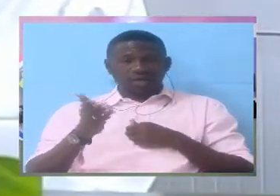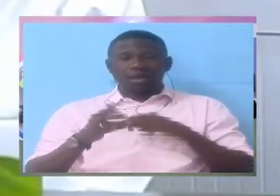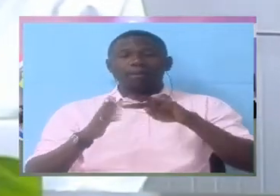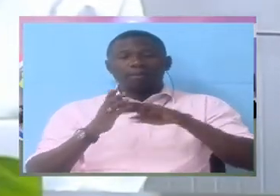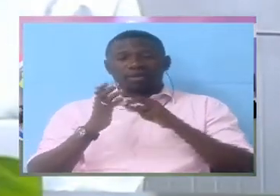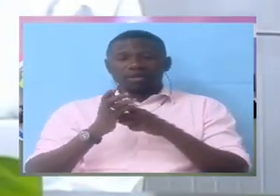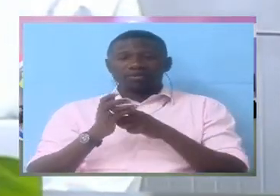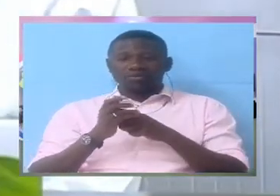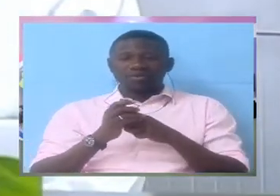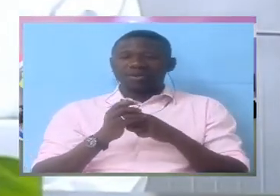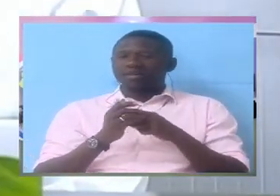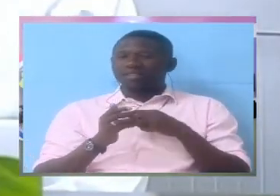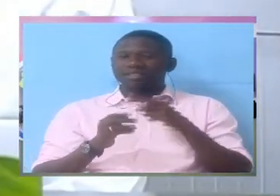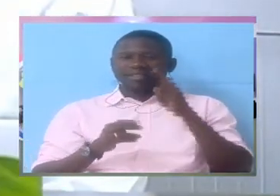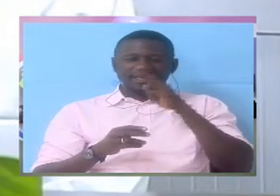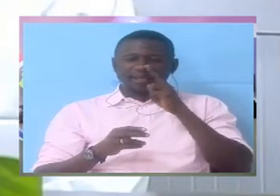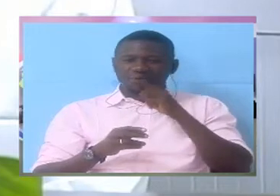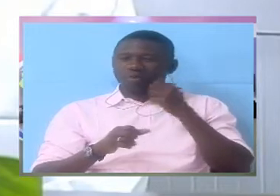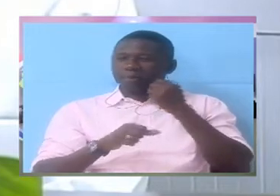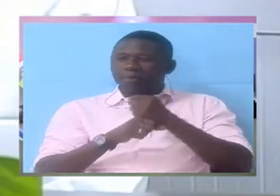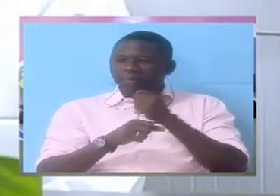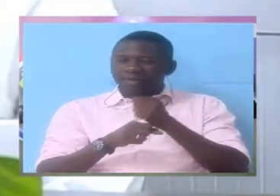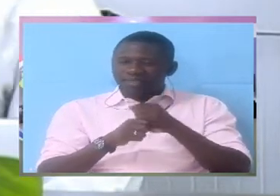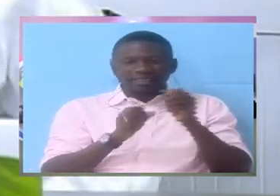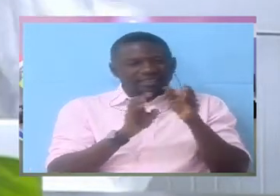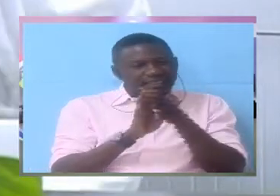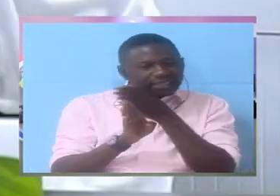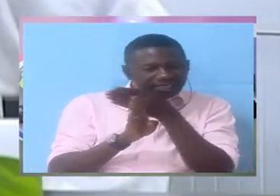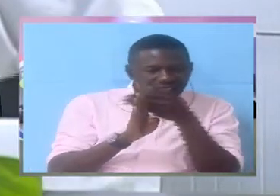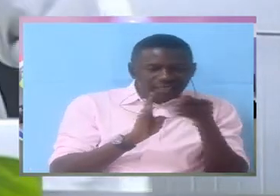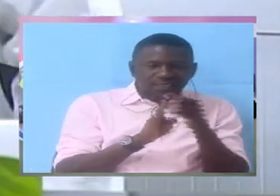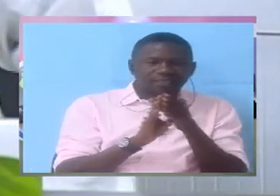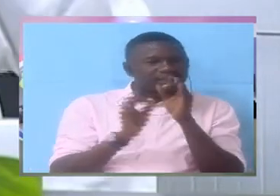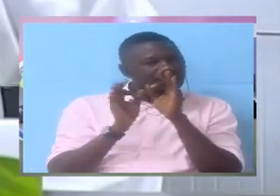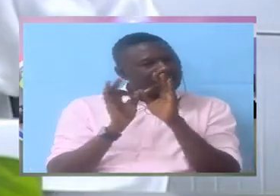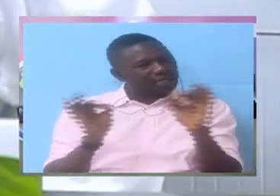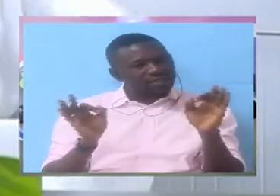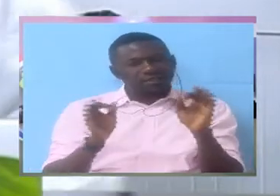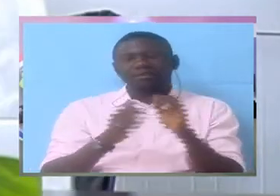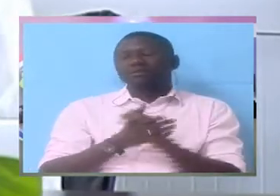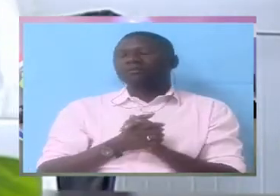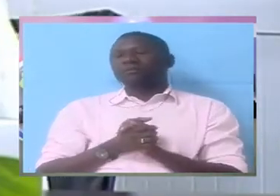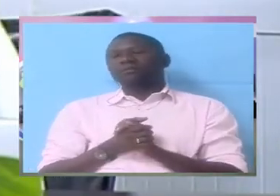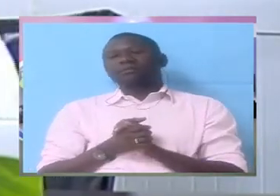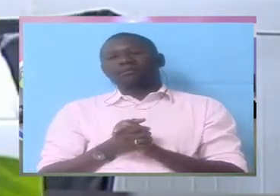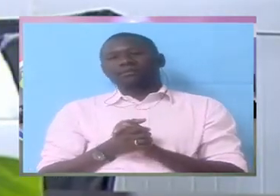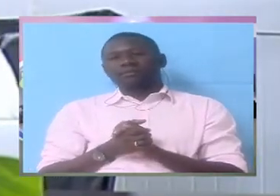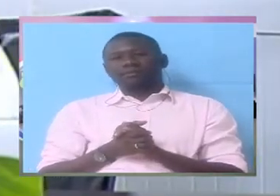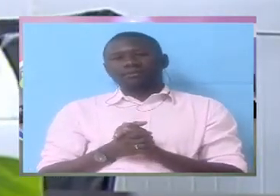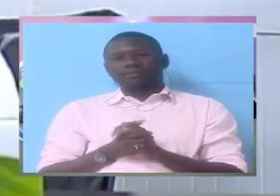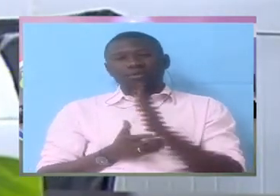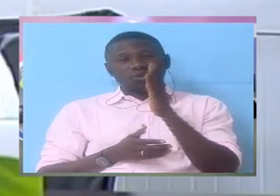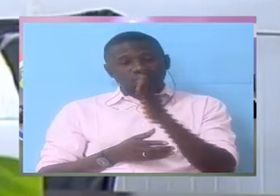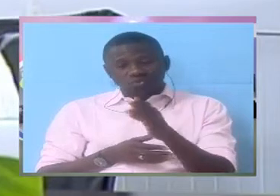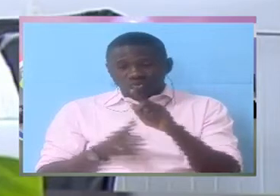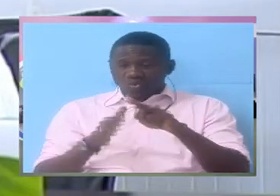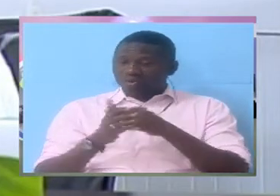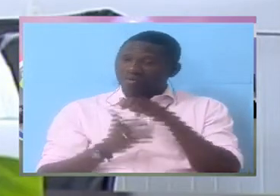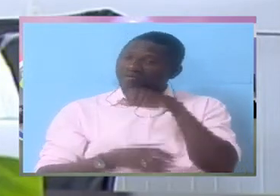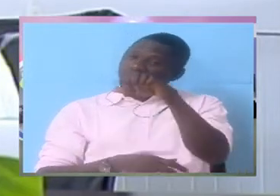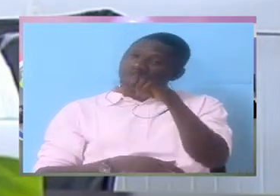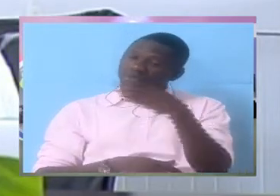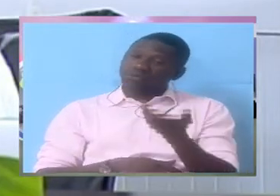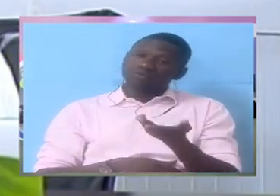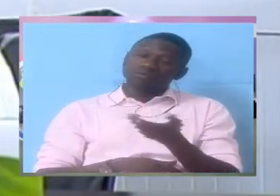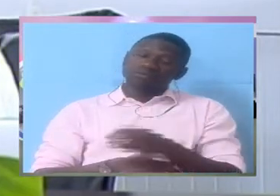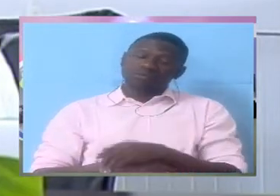je sinyafla ro yola kalamu da mu kula de meya lonko ibe ku ibe anyi nyandi kande dron. True or false? So nyafa fania.